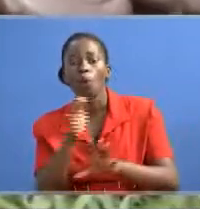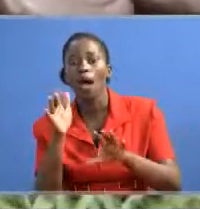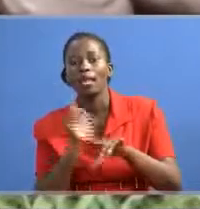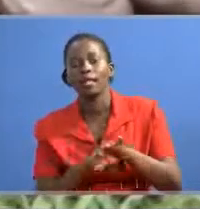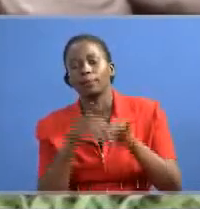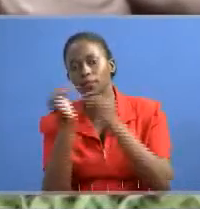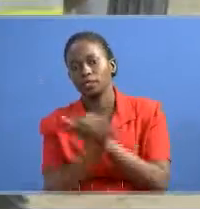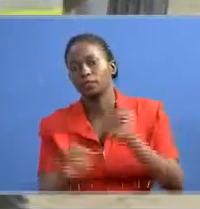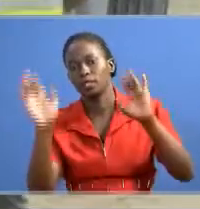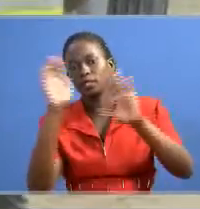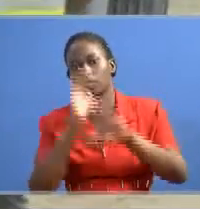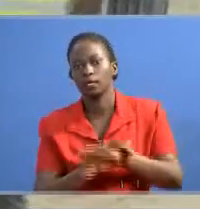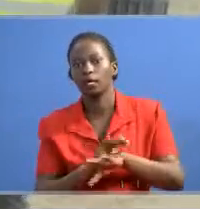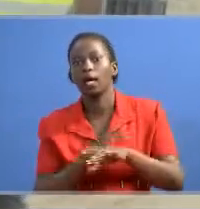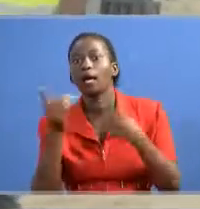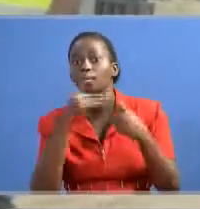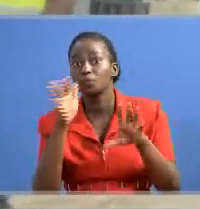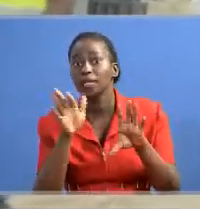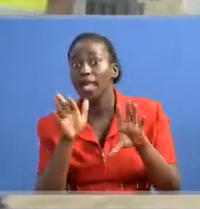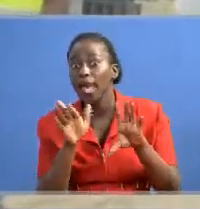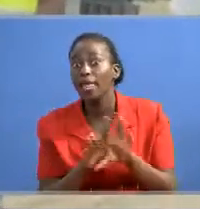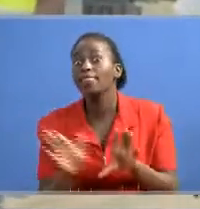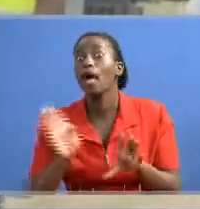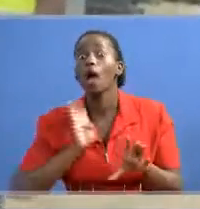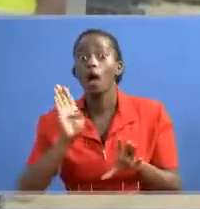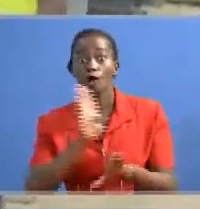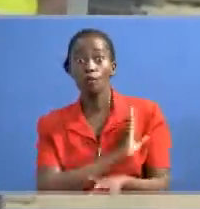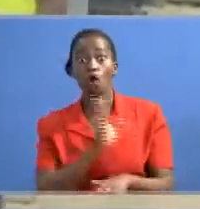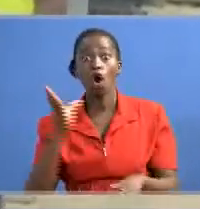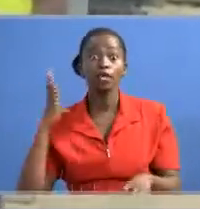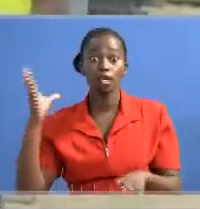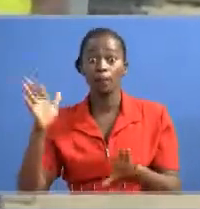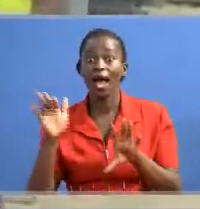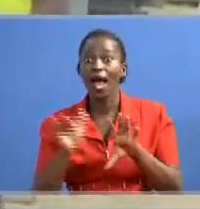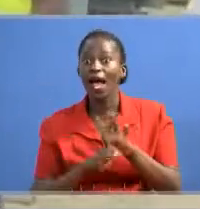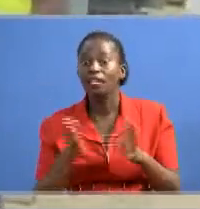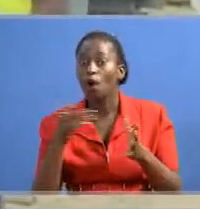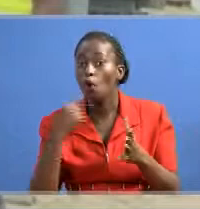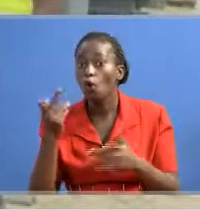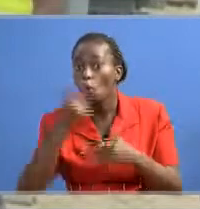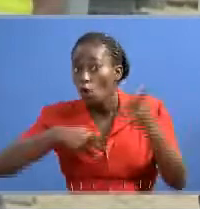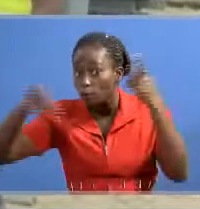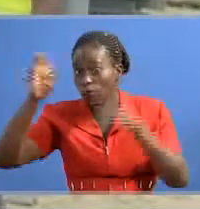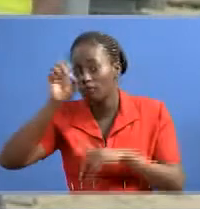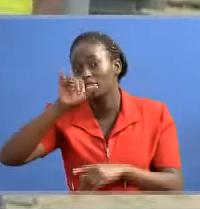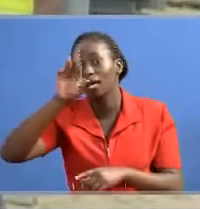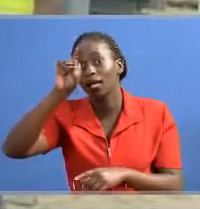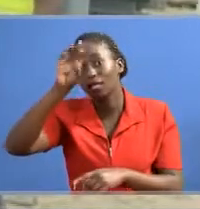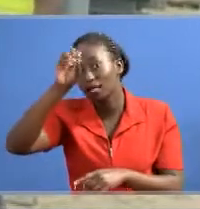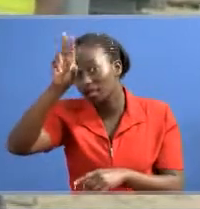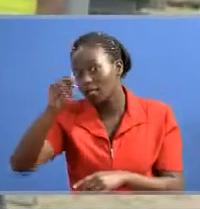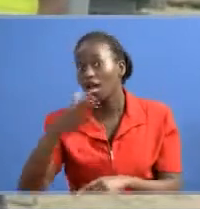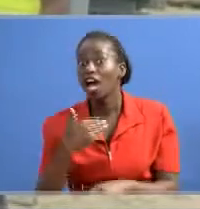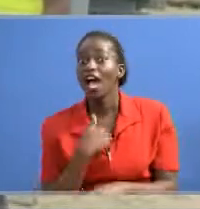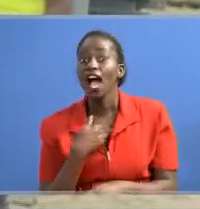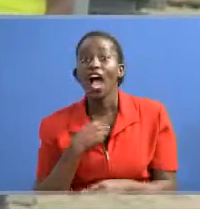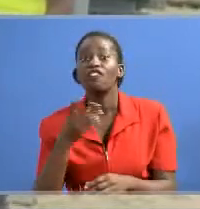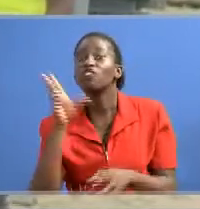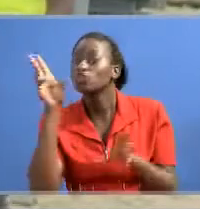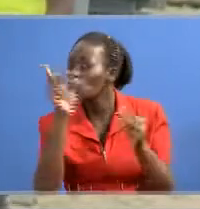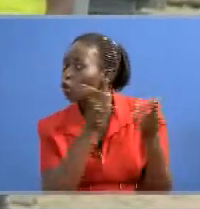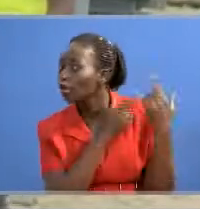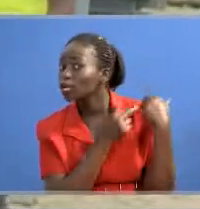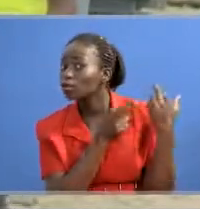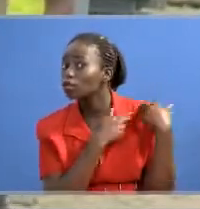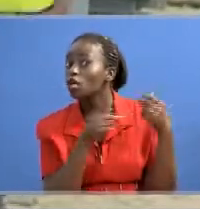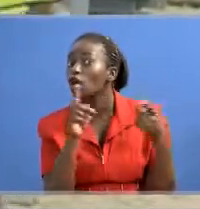independence. Speaking, the board chairman of the corporation, Professor Simon Gisharu, said that they have more